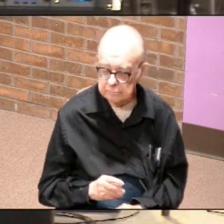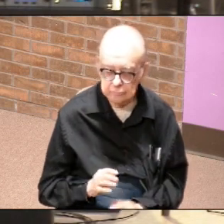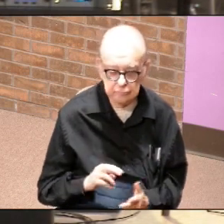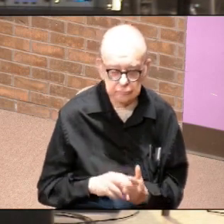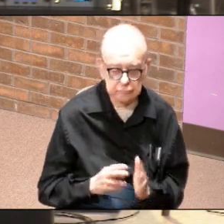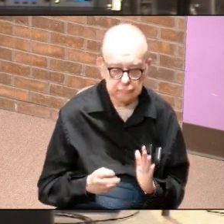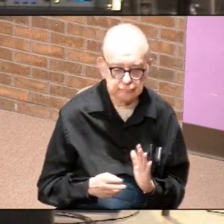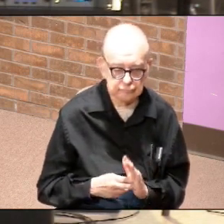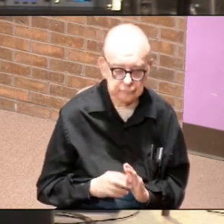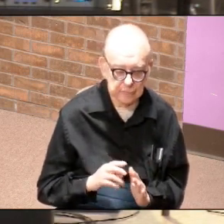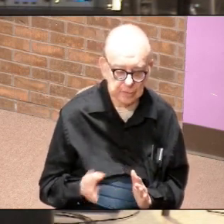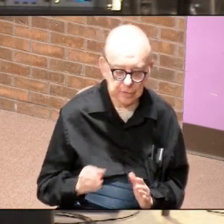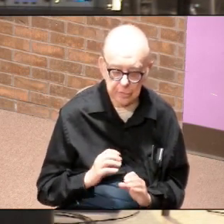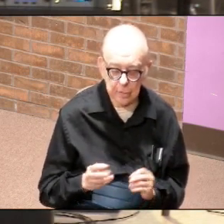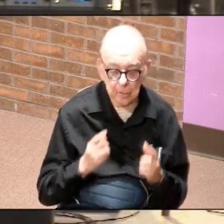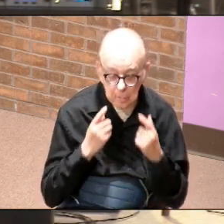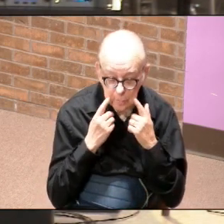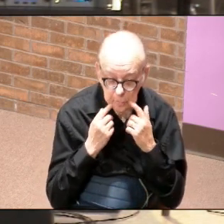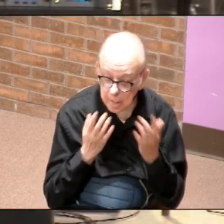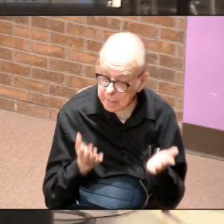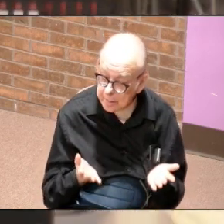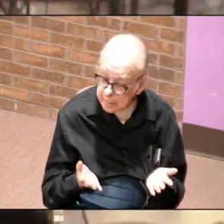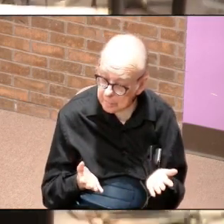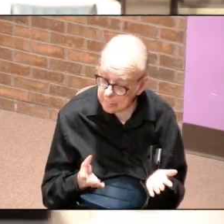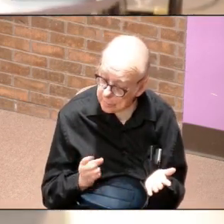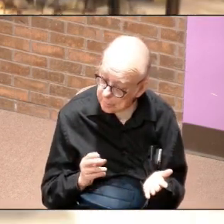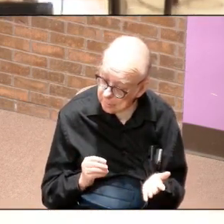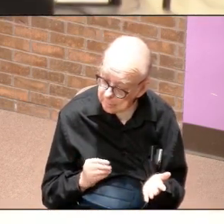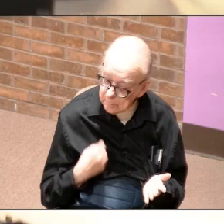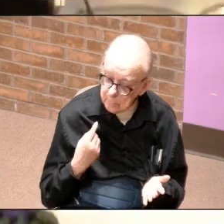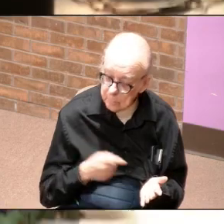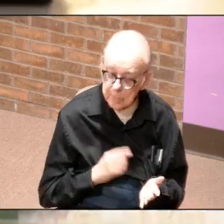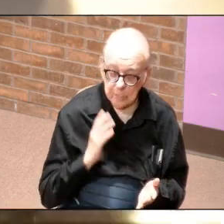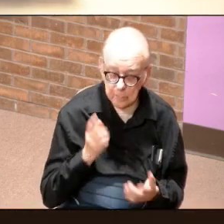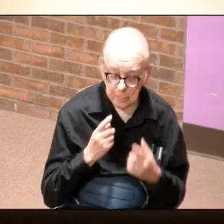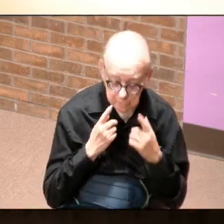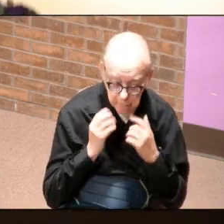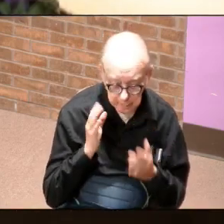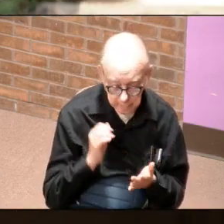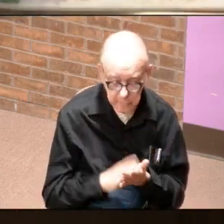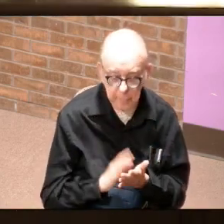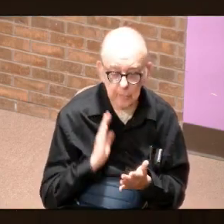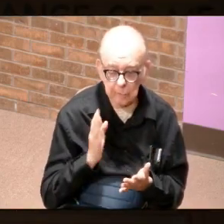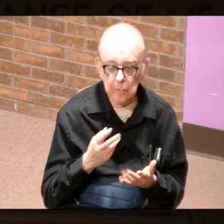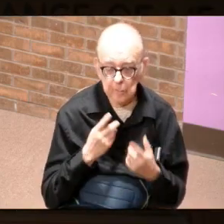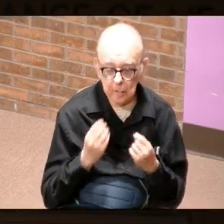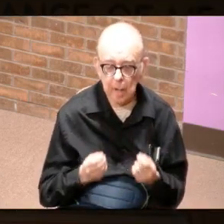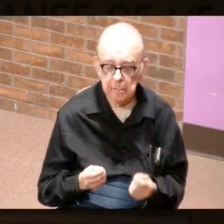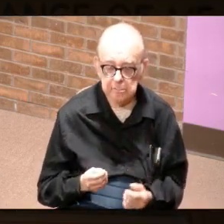that mean there's no crying? No, we're going to cry, I believe. We will cry.